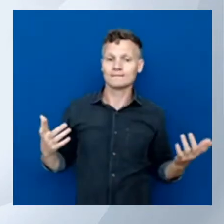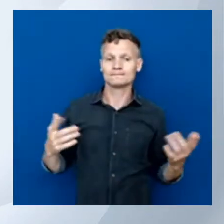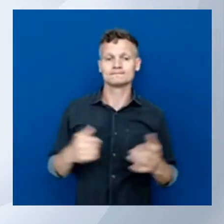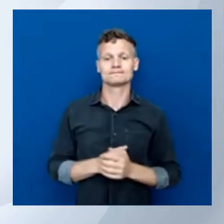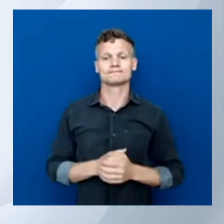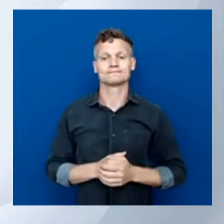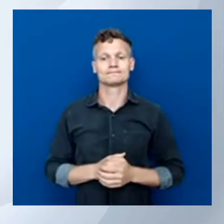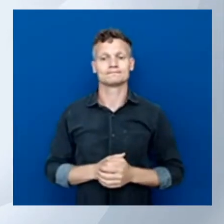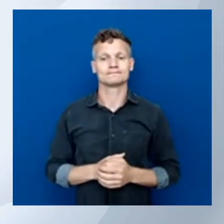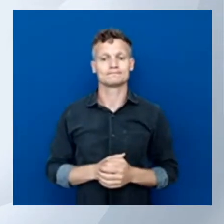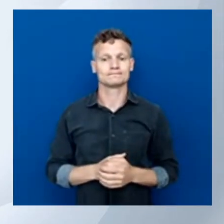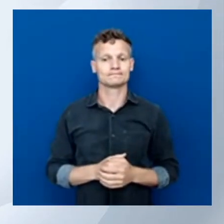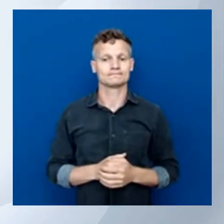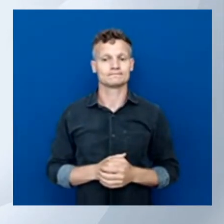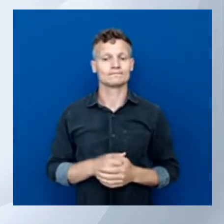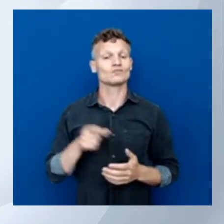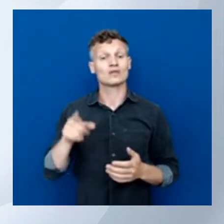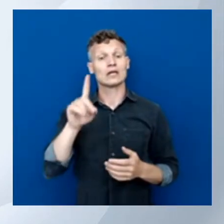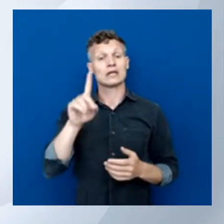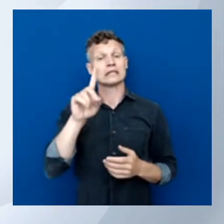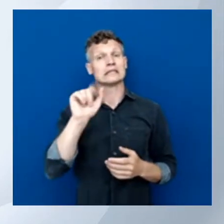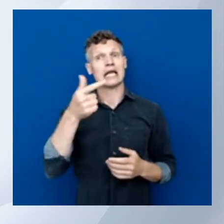connectivity, your site goes offline.